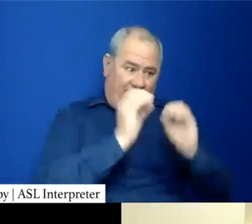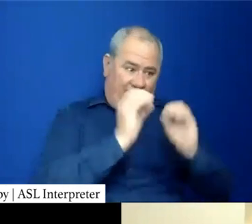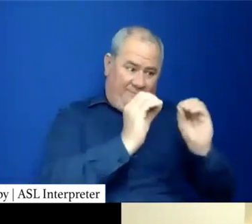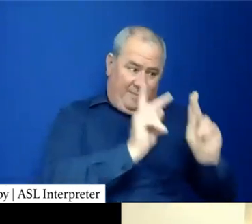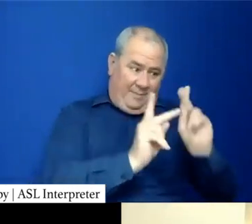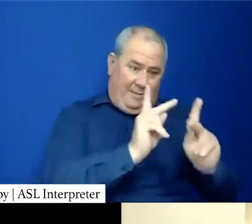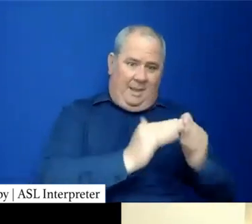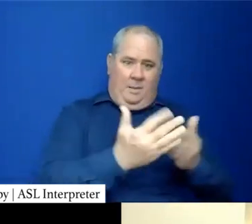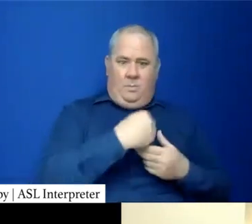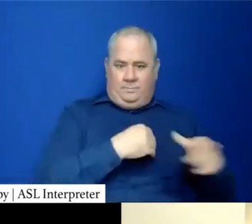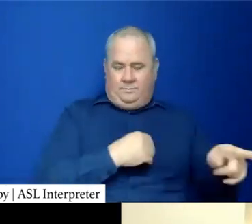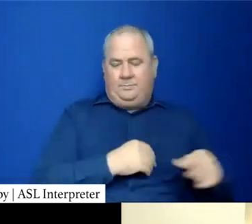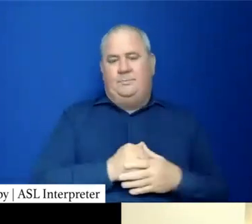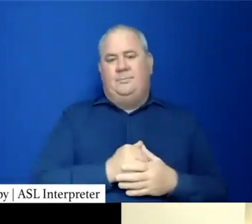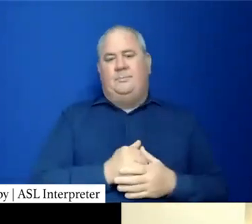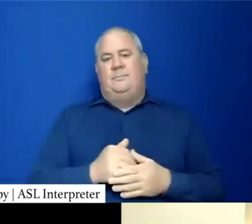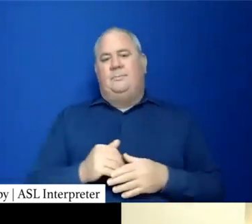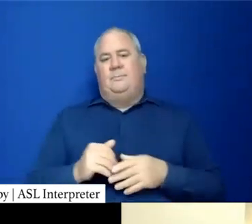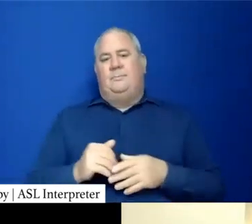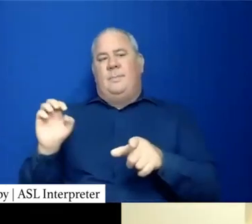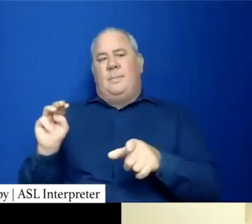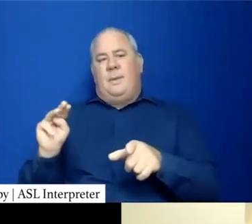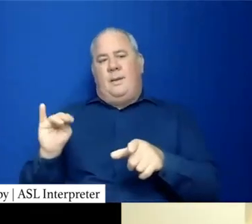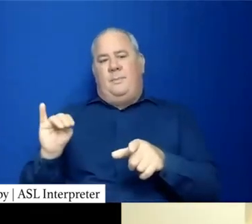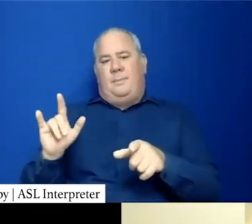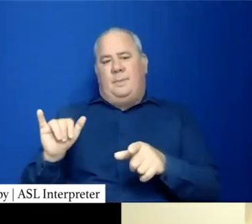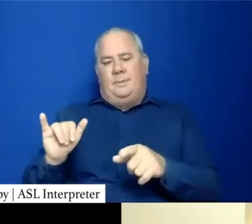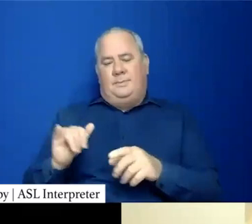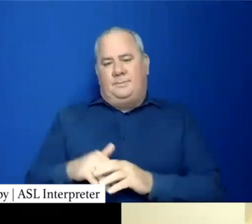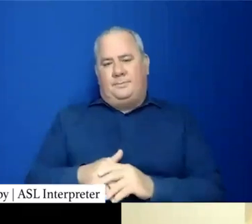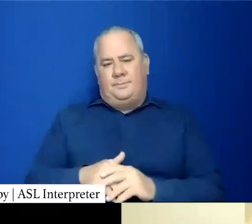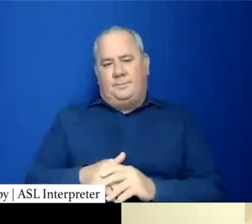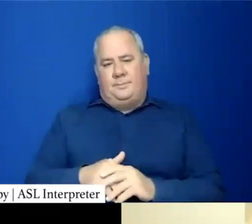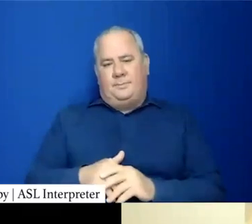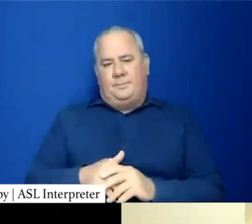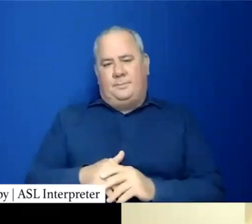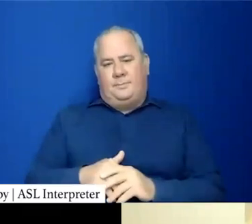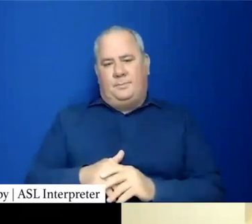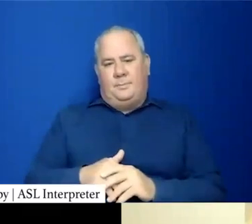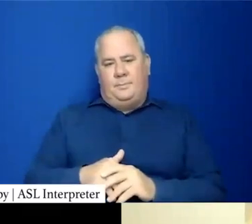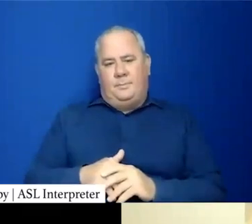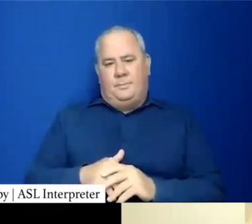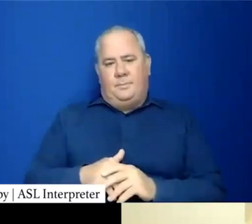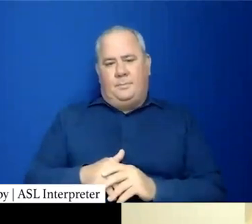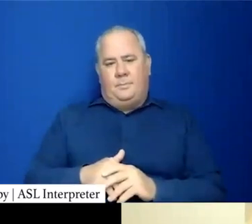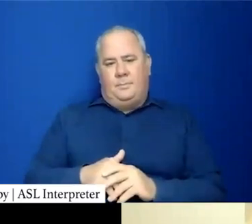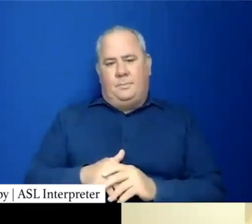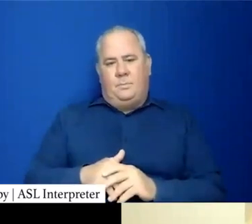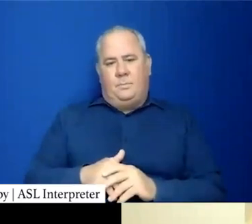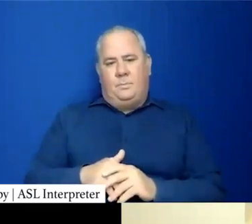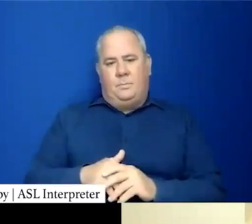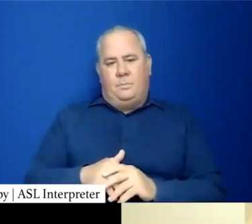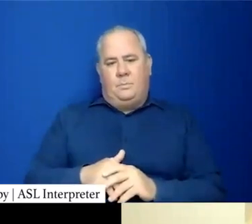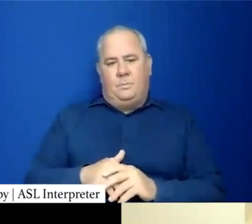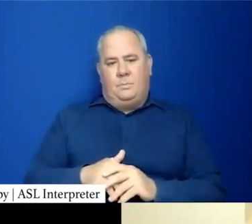This memory, yeah, I knew And then a person that she'd be going up, he would